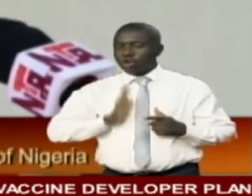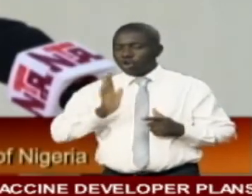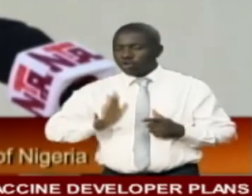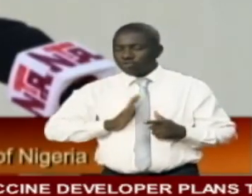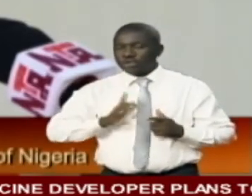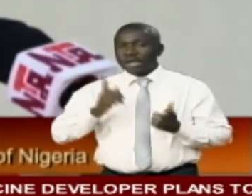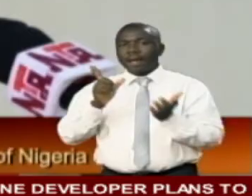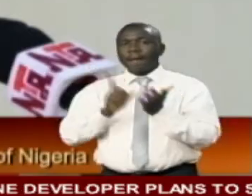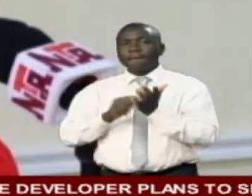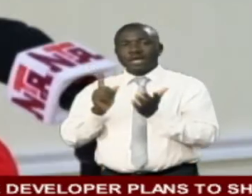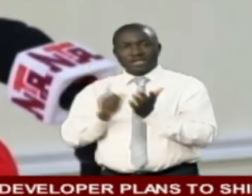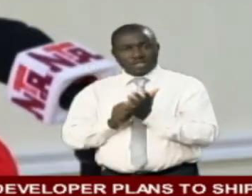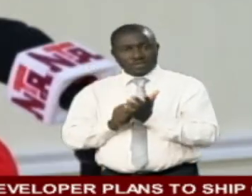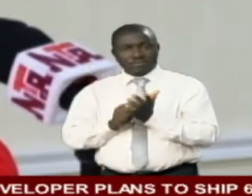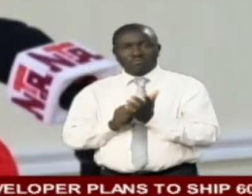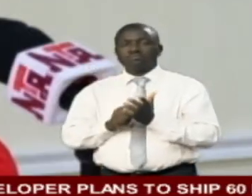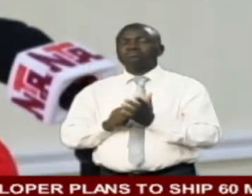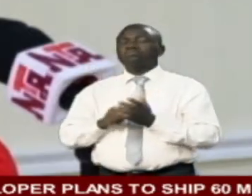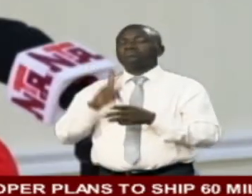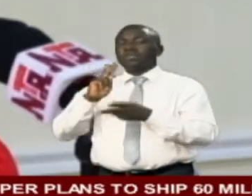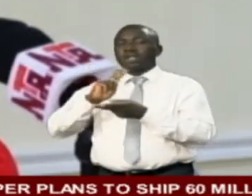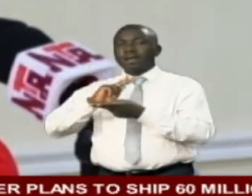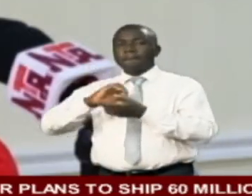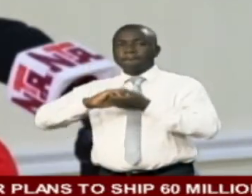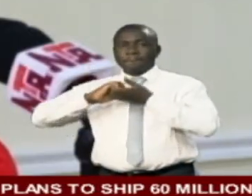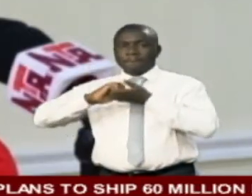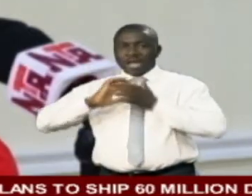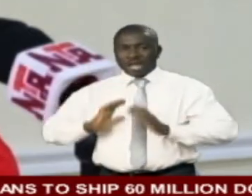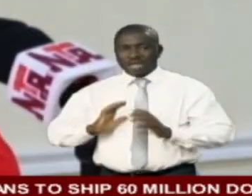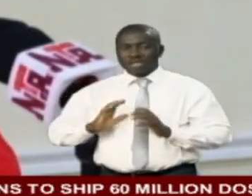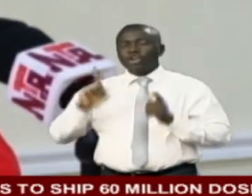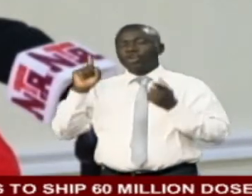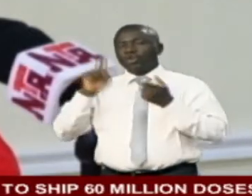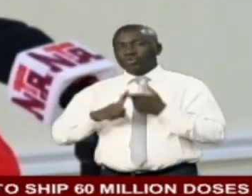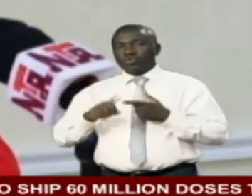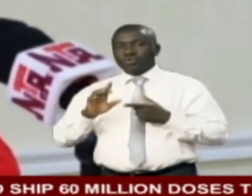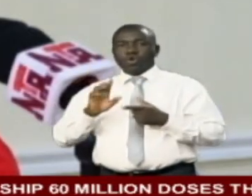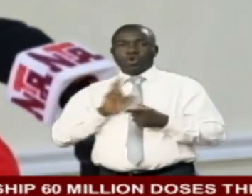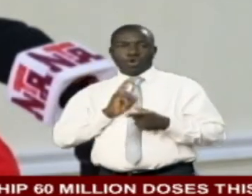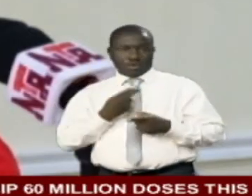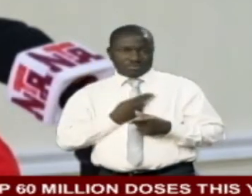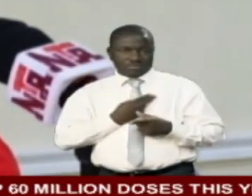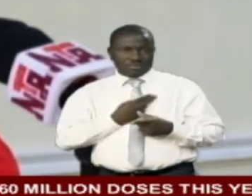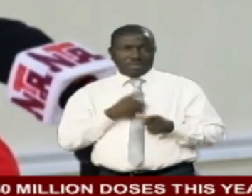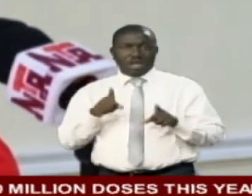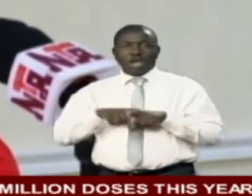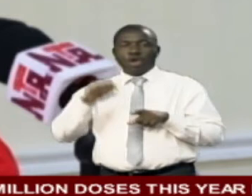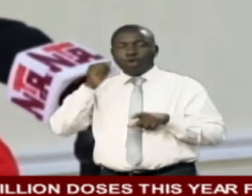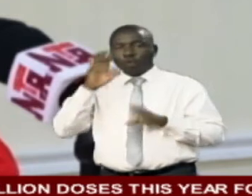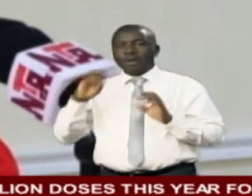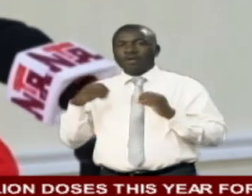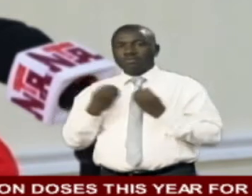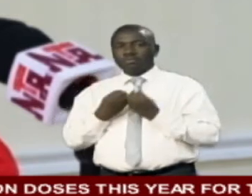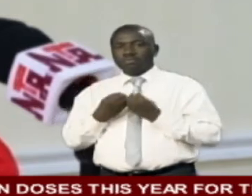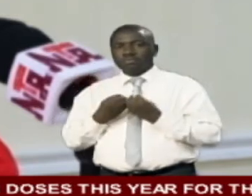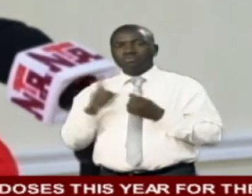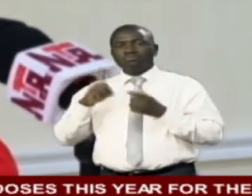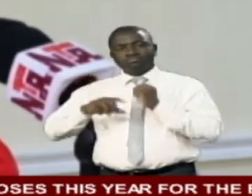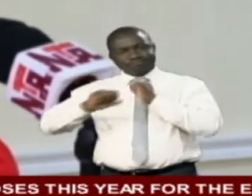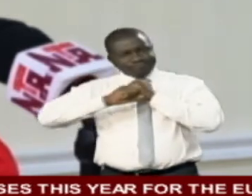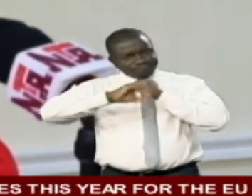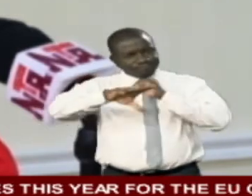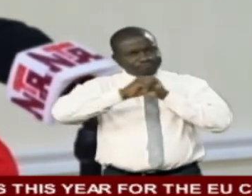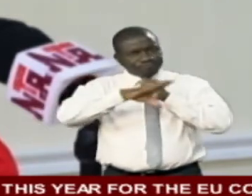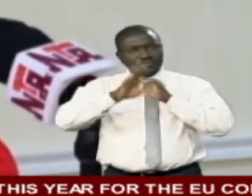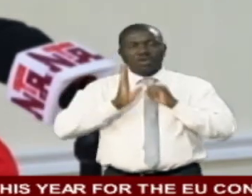to NILO as an indigenous women's rights organization, to air our jingle and